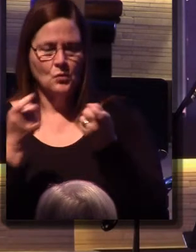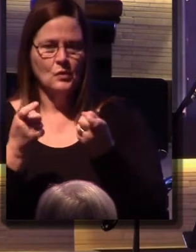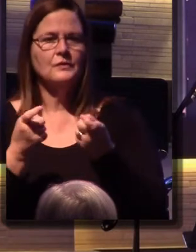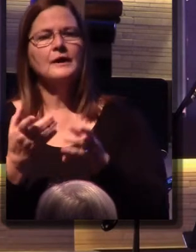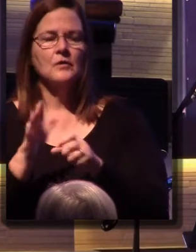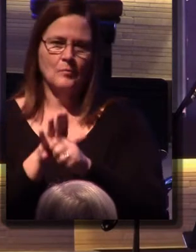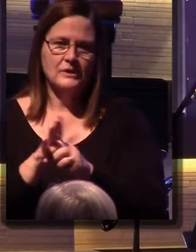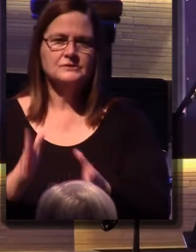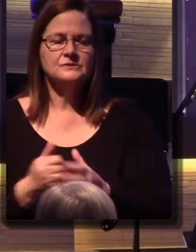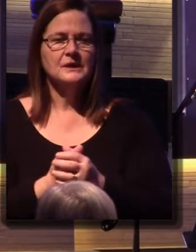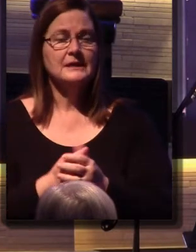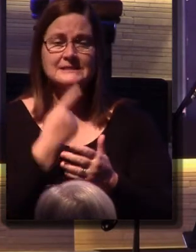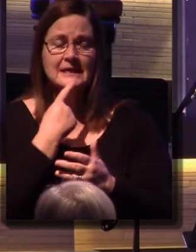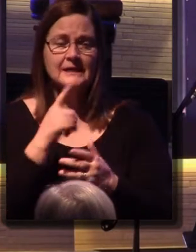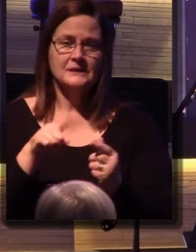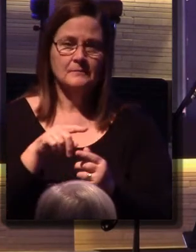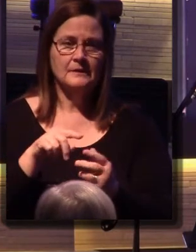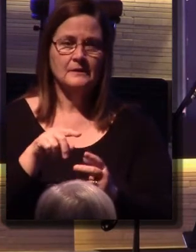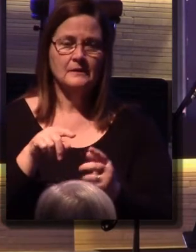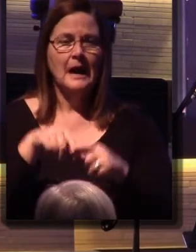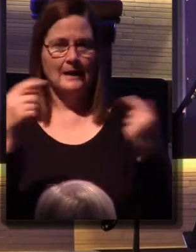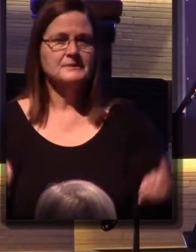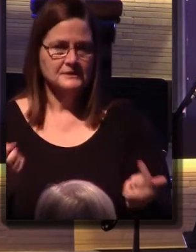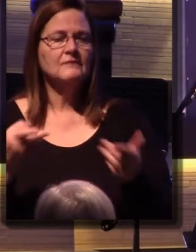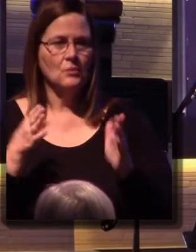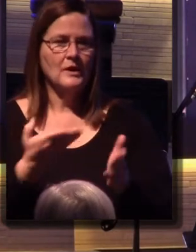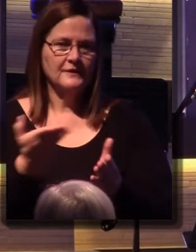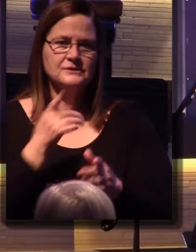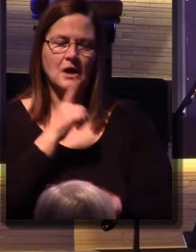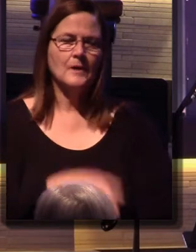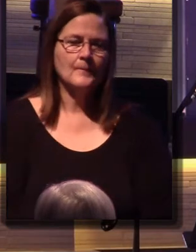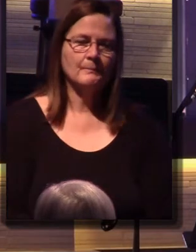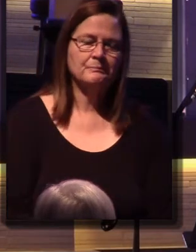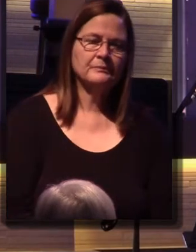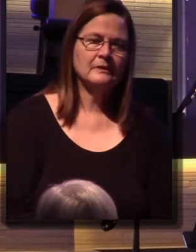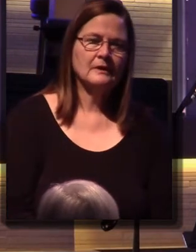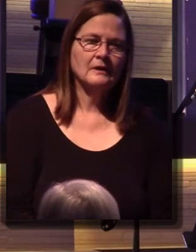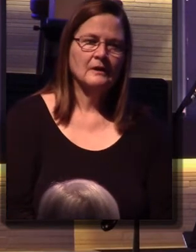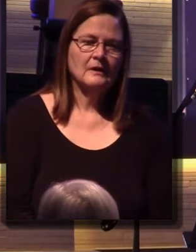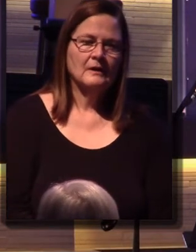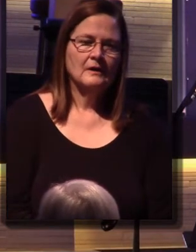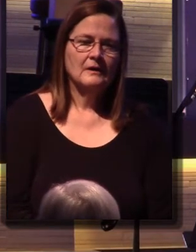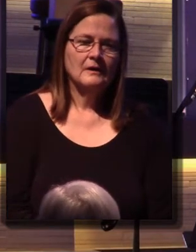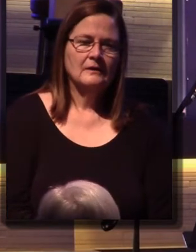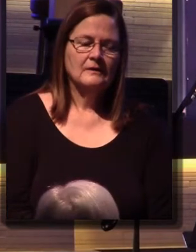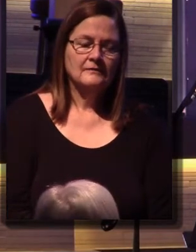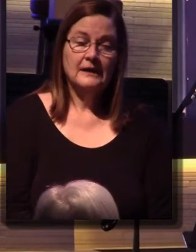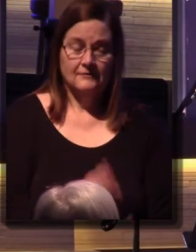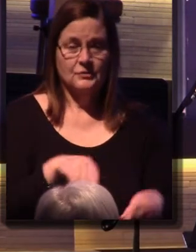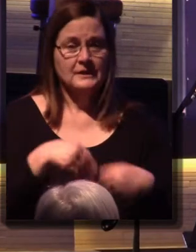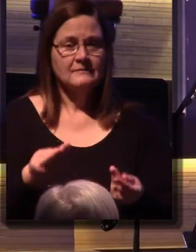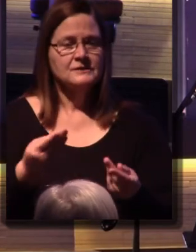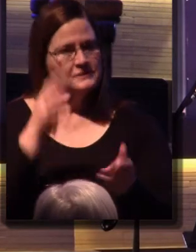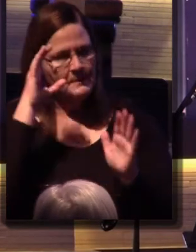will rule over their oppressors. So basically he's saying it's going to be a complete inversion of the way things are. And so even after he